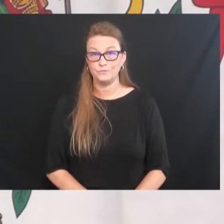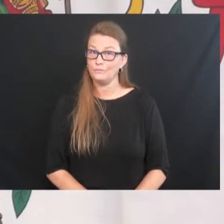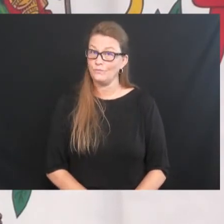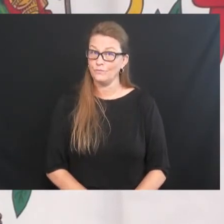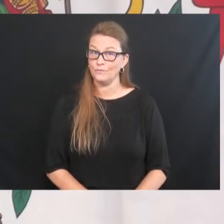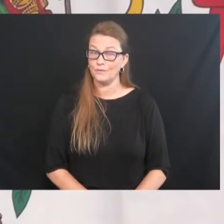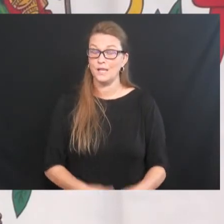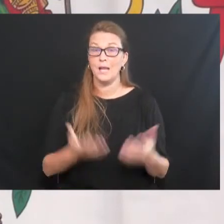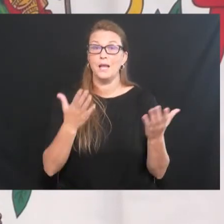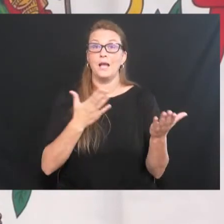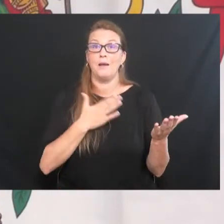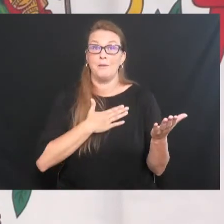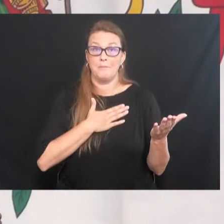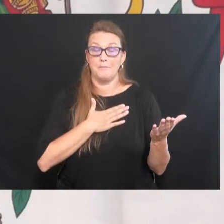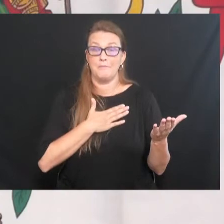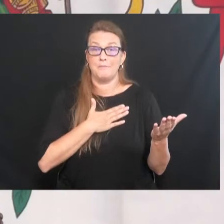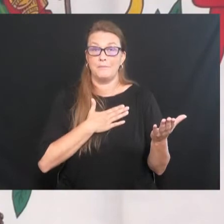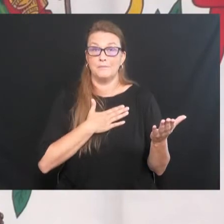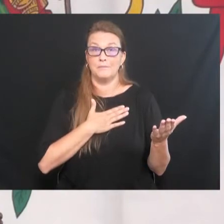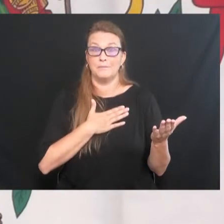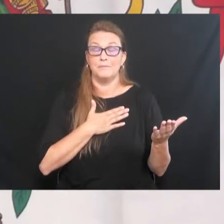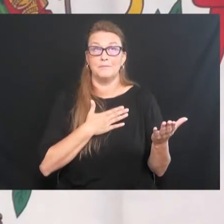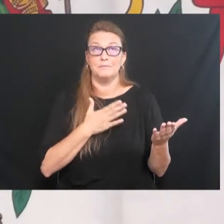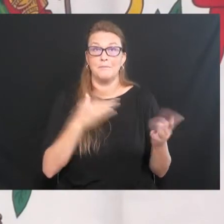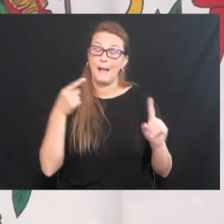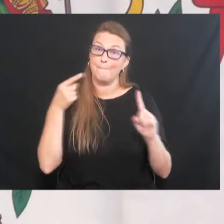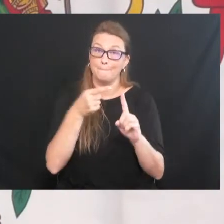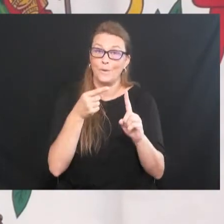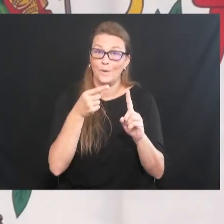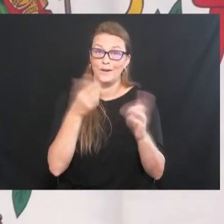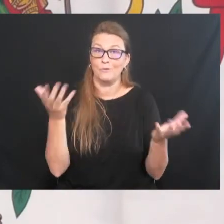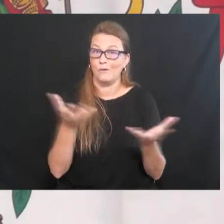of that, what I'm saying is we're almost